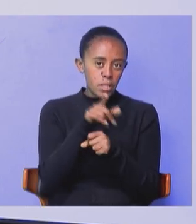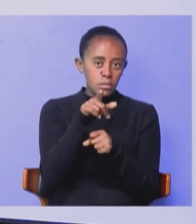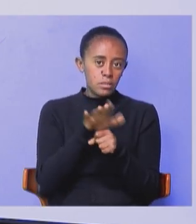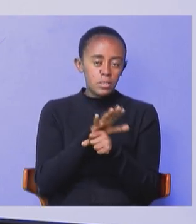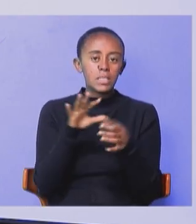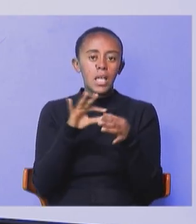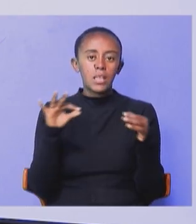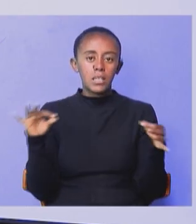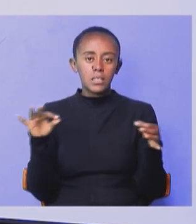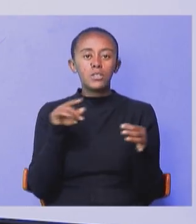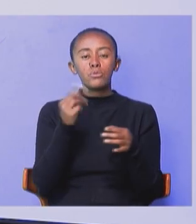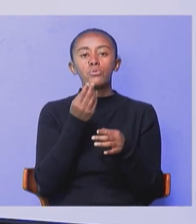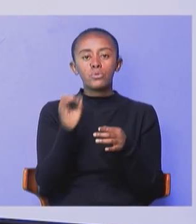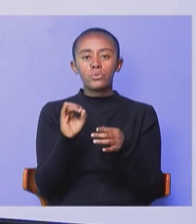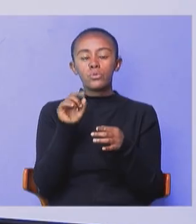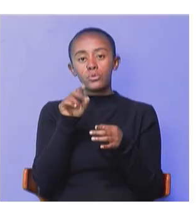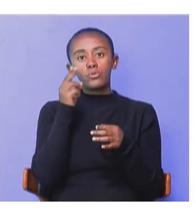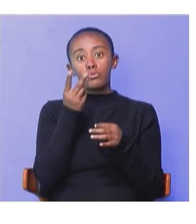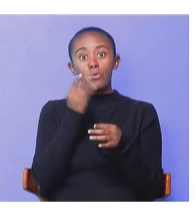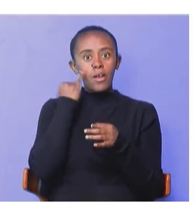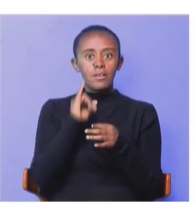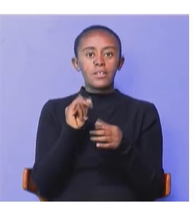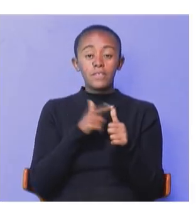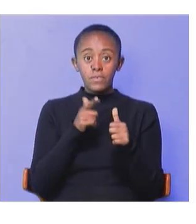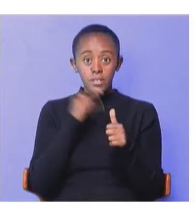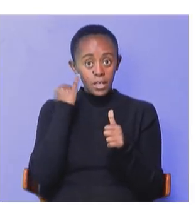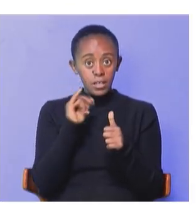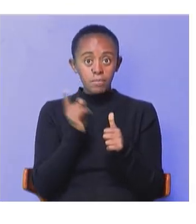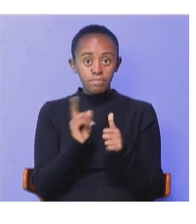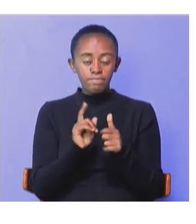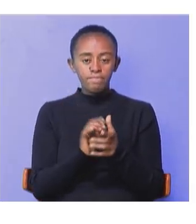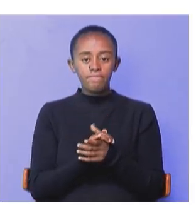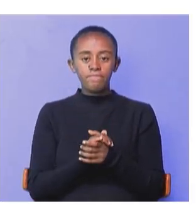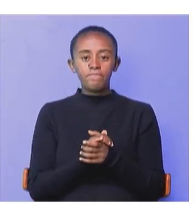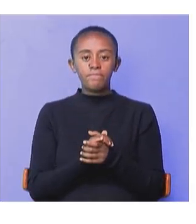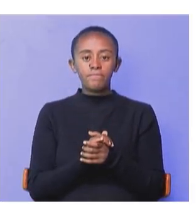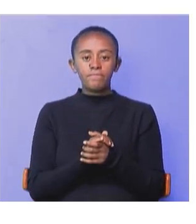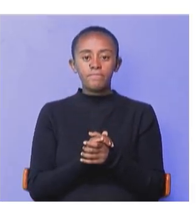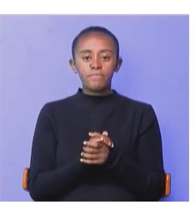the sentences using those two ideas. The first idea is